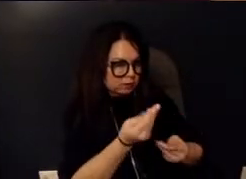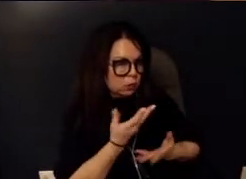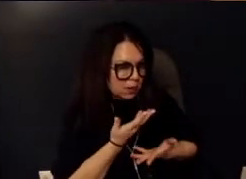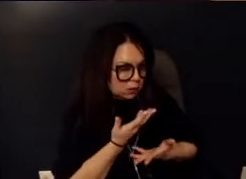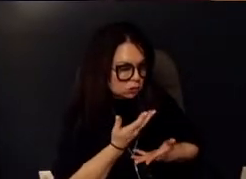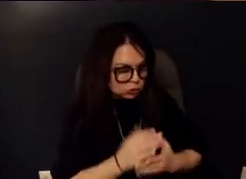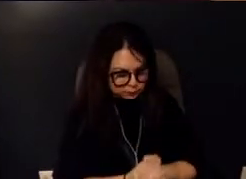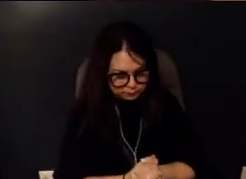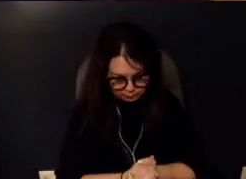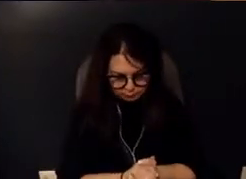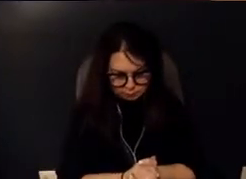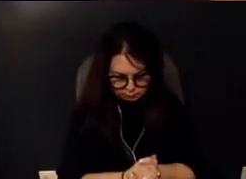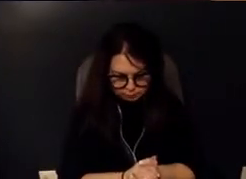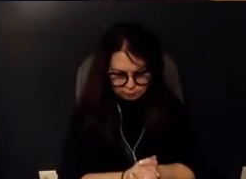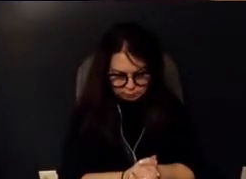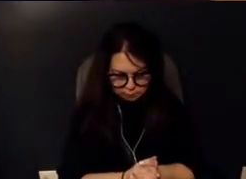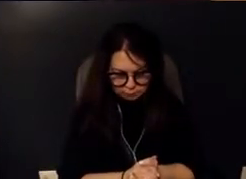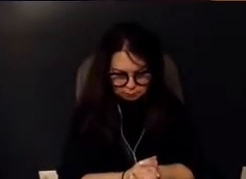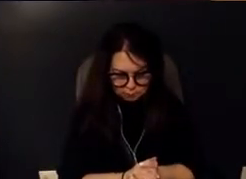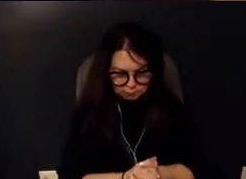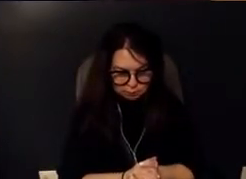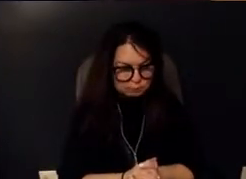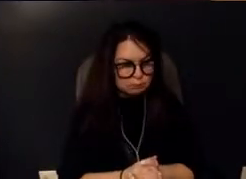I will let the debate continue.